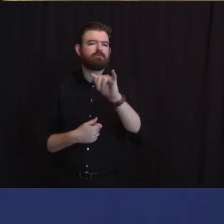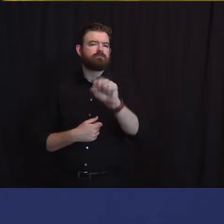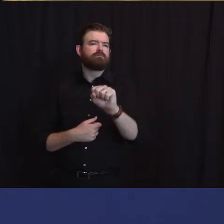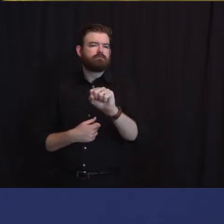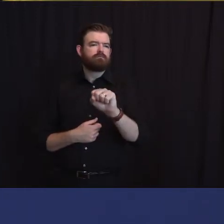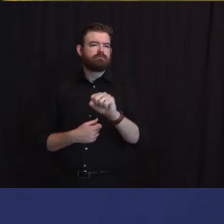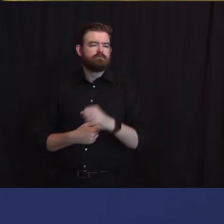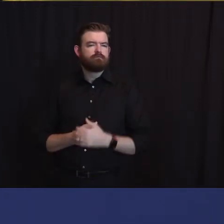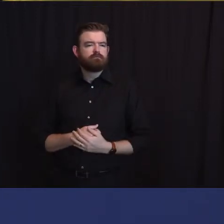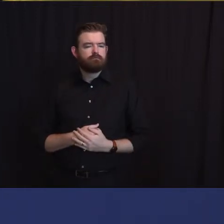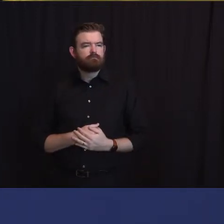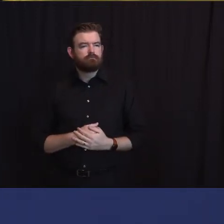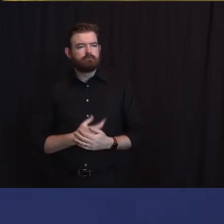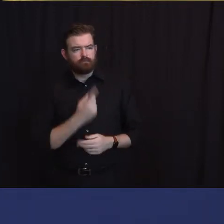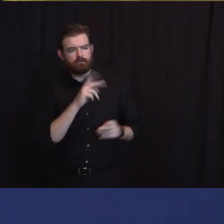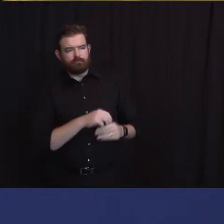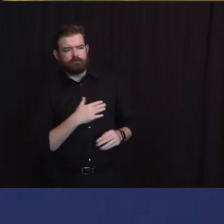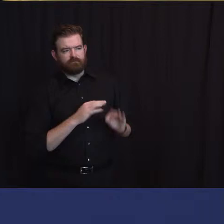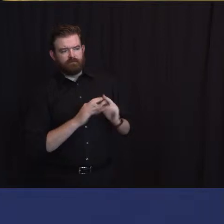colors.